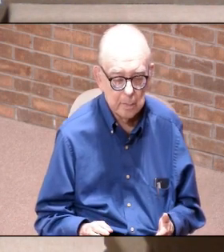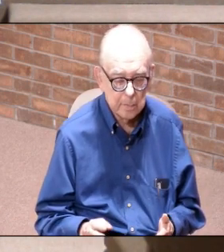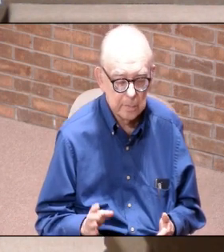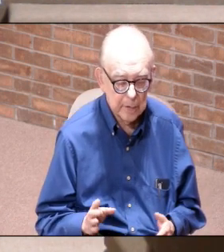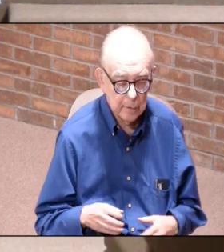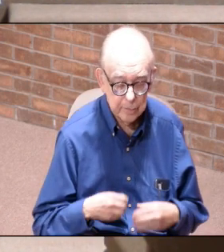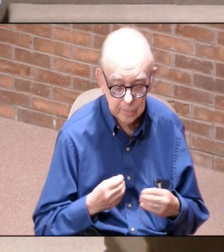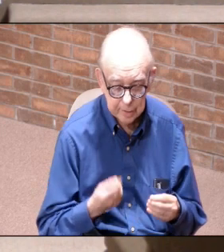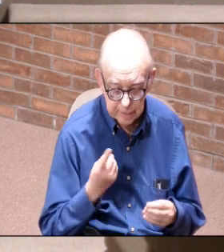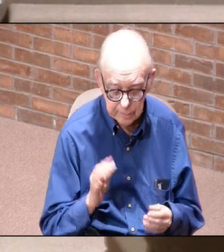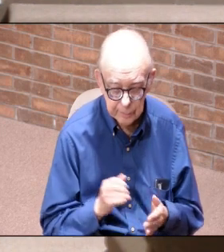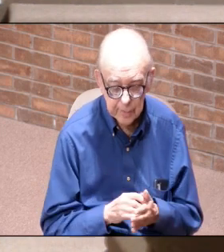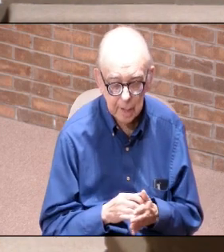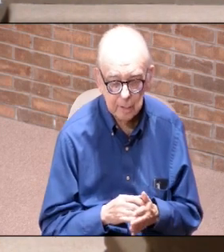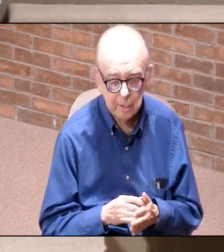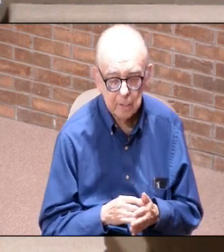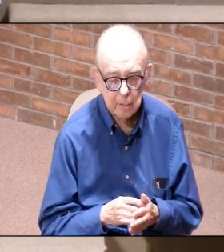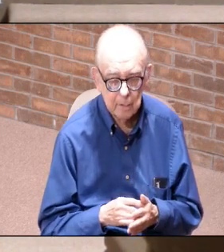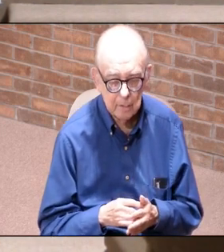was going to give you